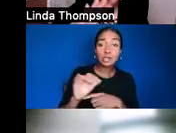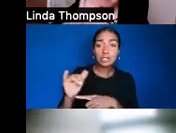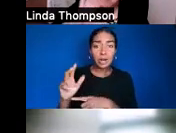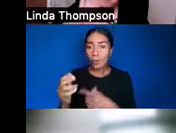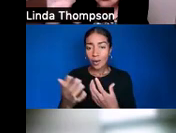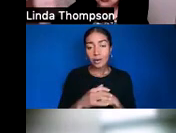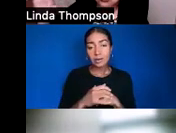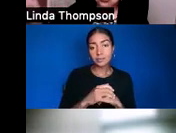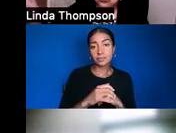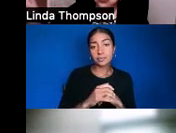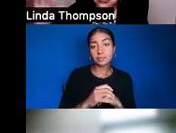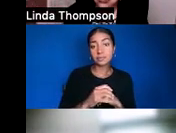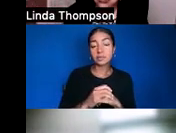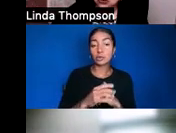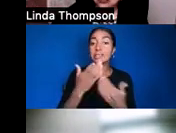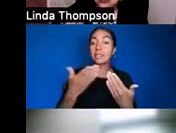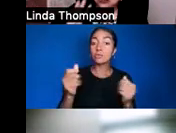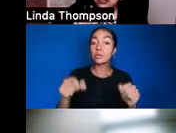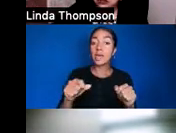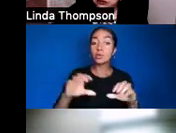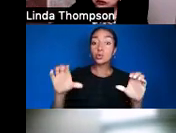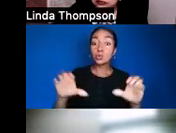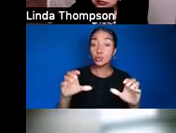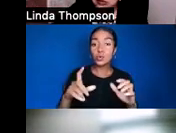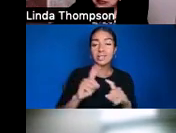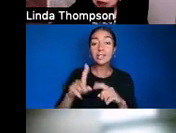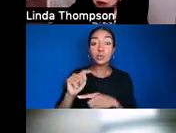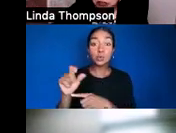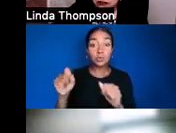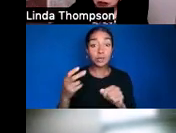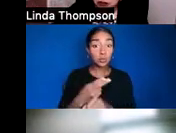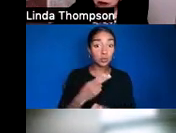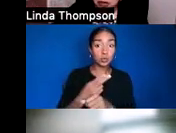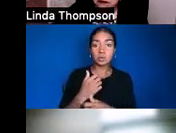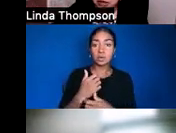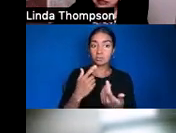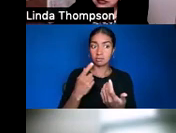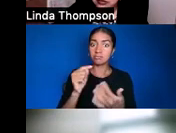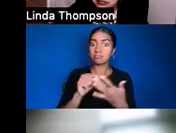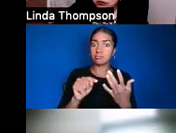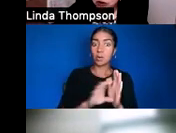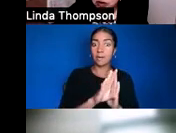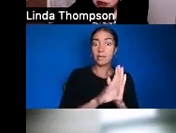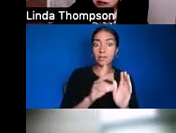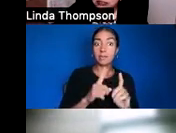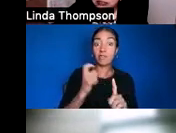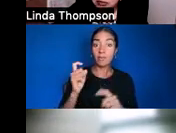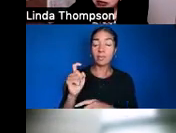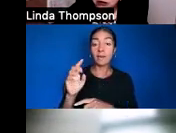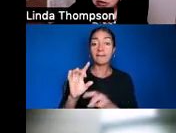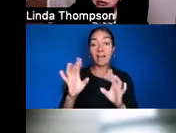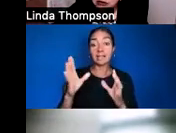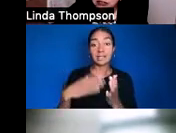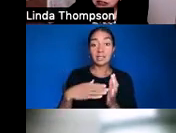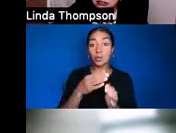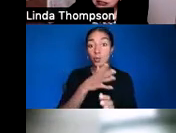There's things you can do and tools you can use that were developed by the Violence Against Women Office and